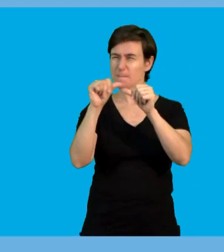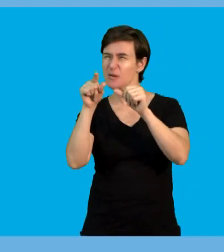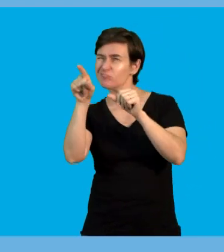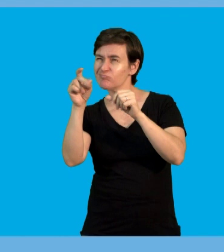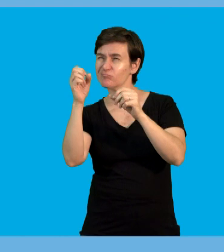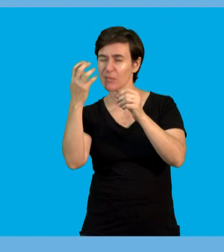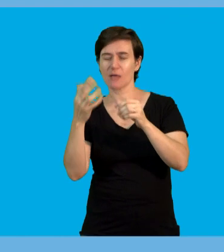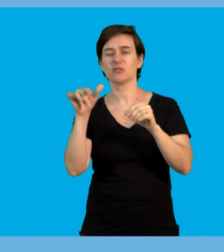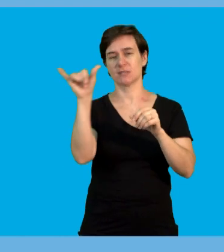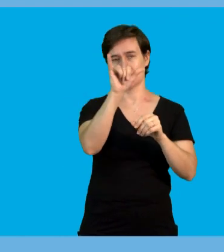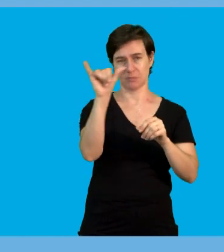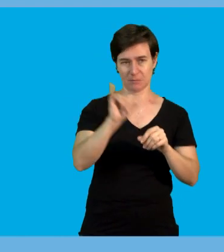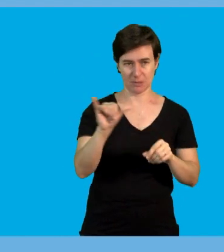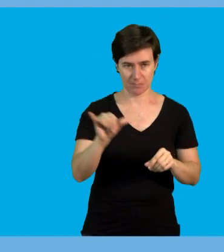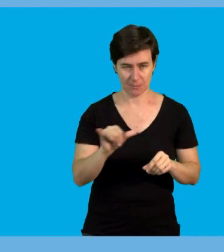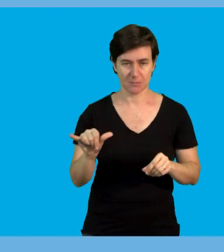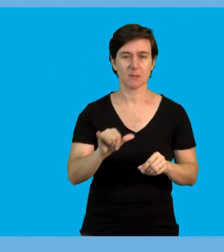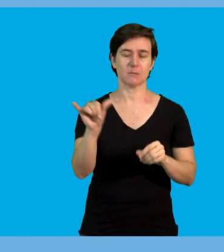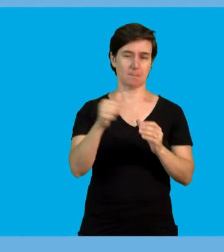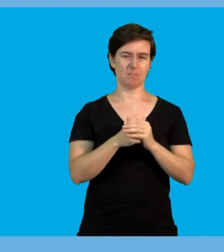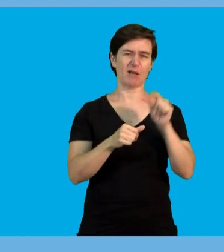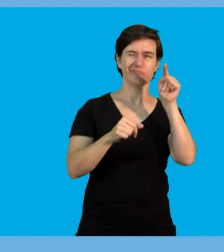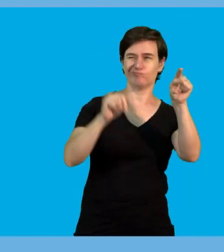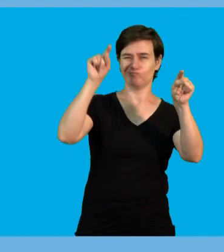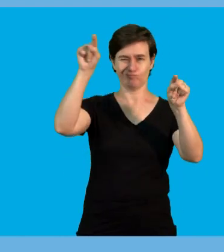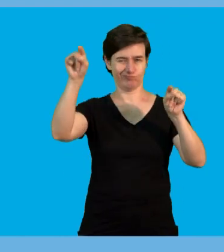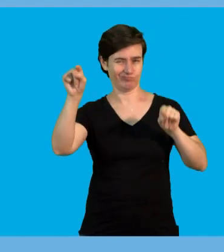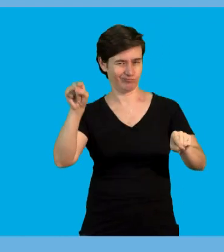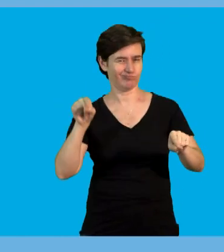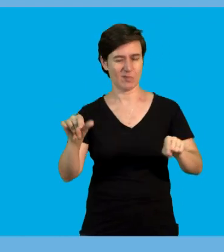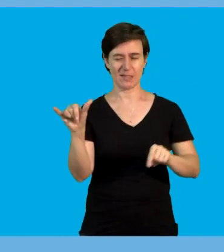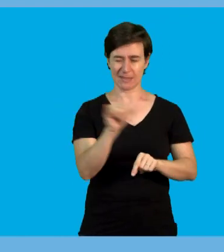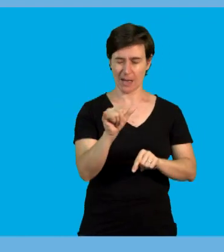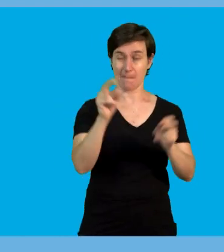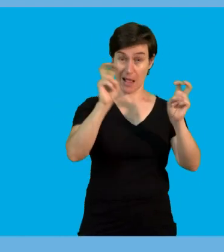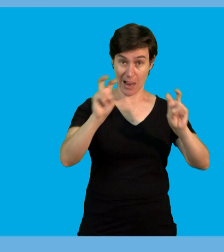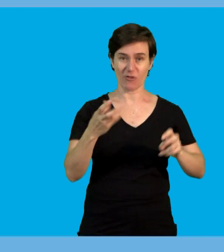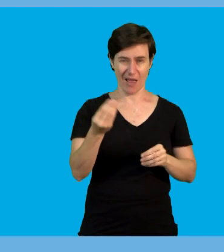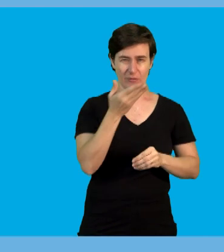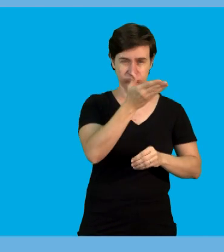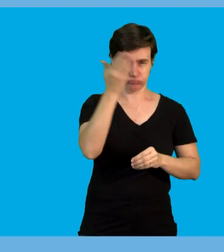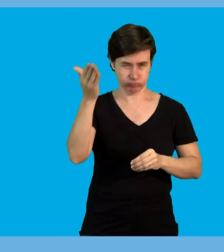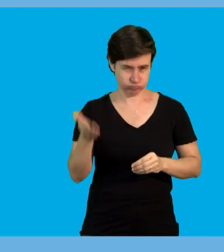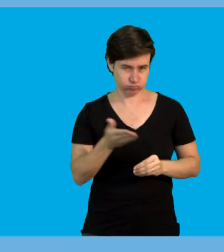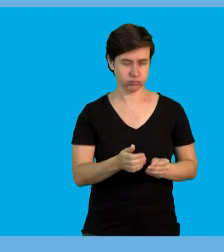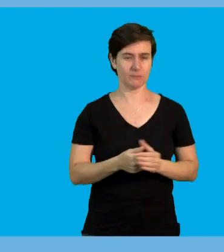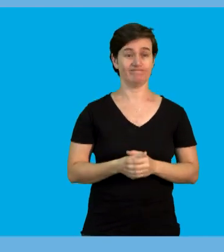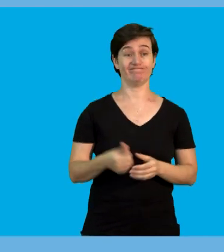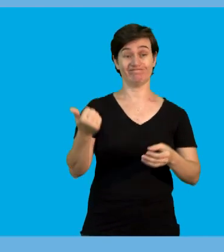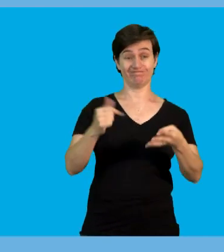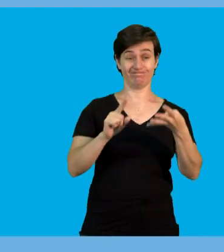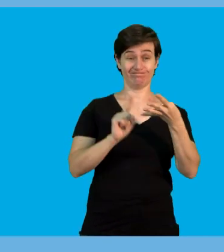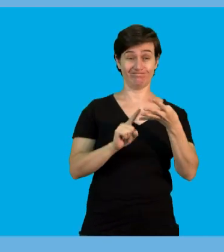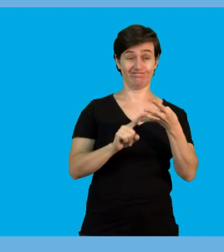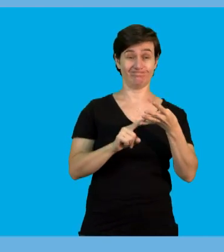electric circuit is connected in series, at whichever point we're measuring the current, it is going to always remain the same. And then we also know